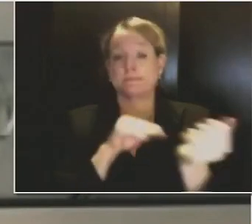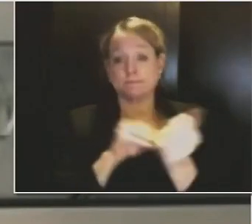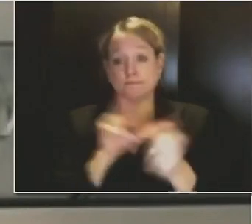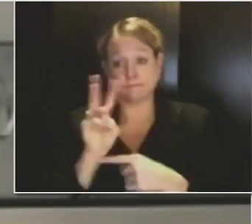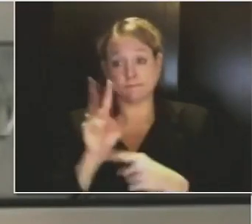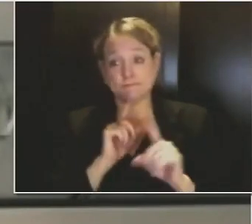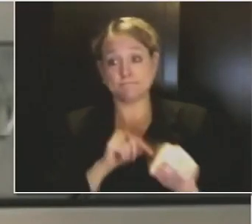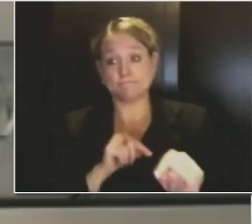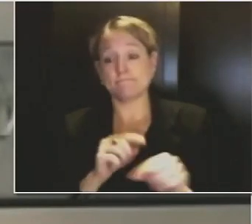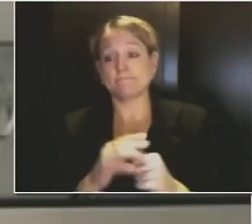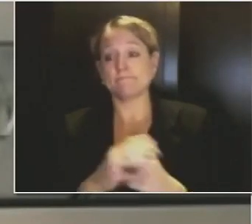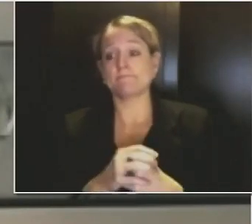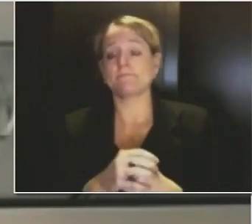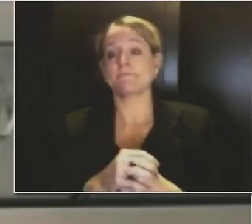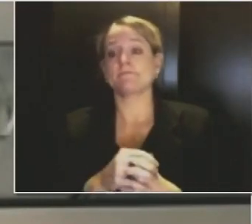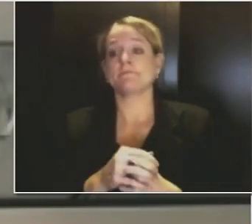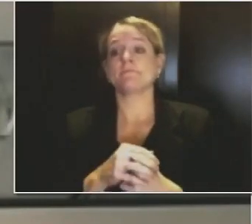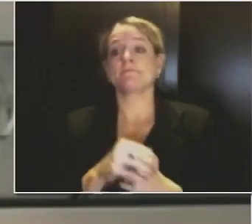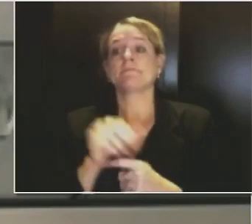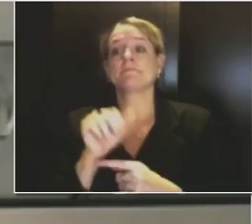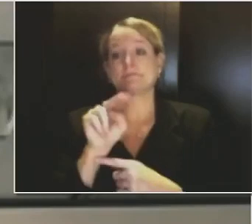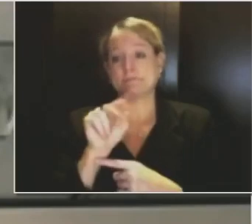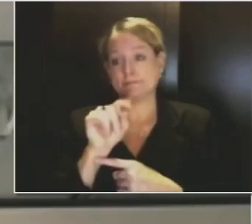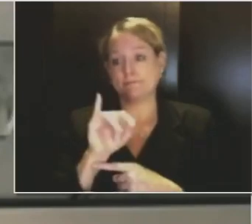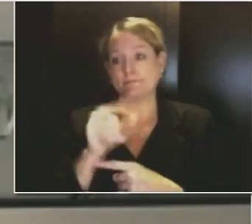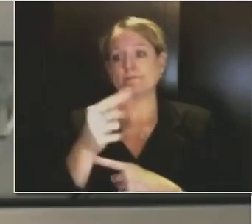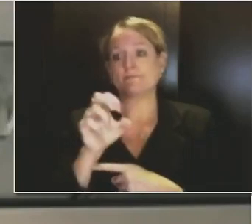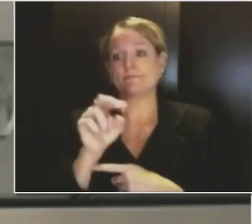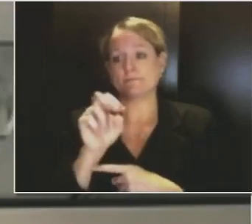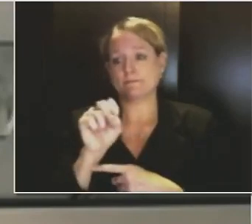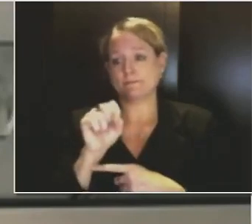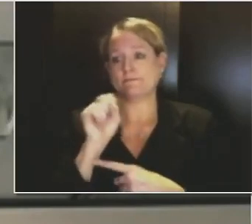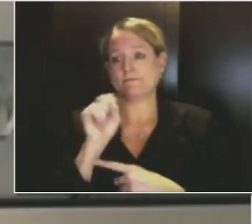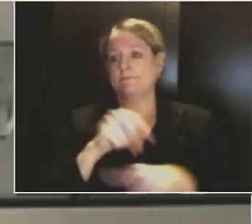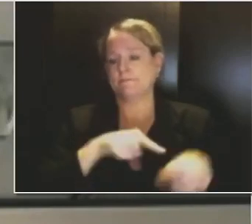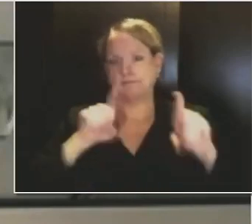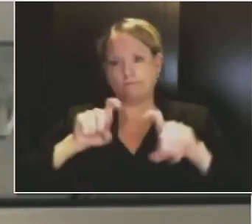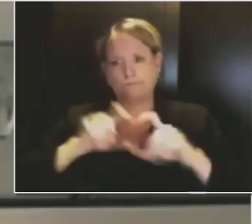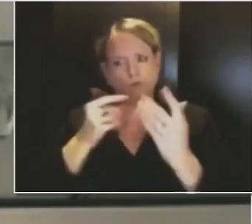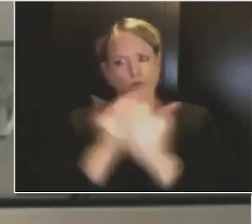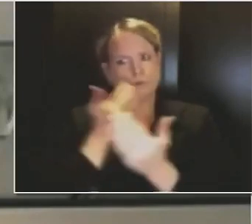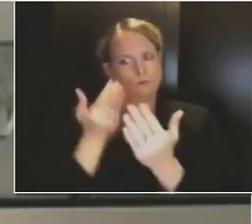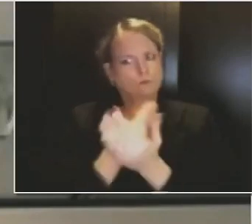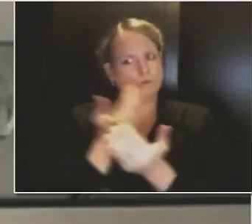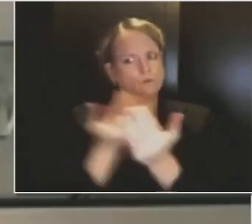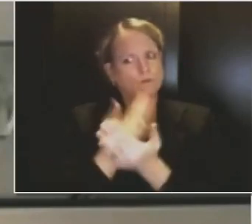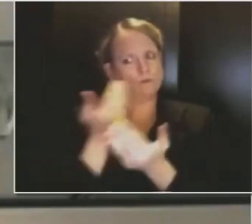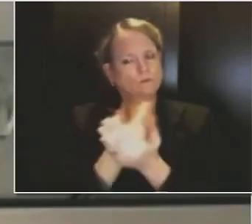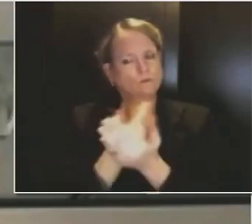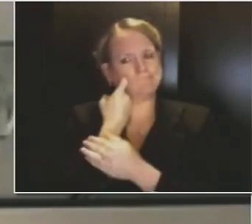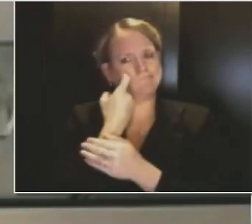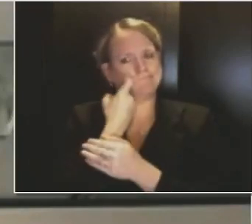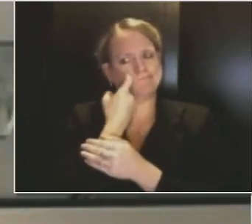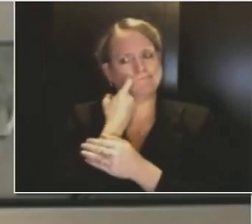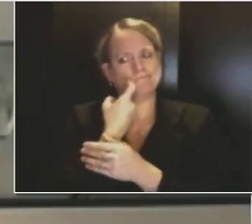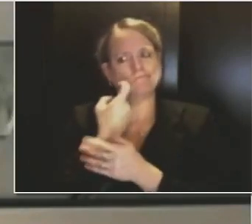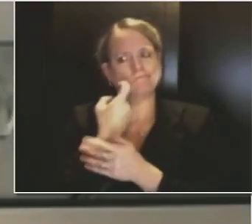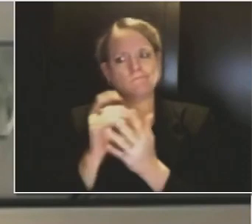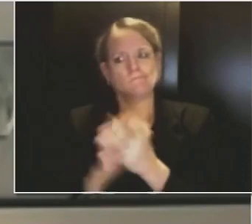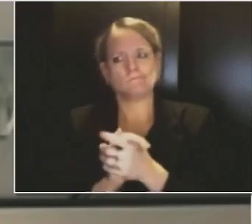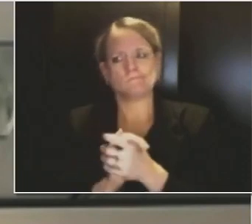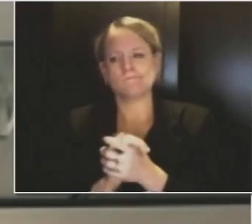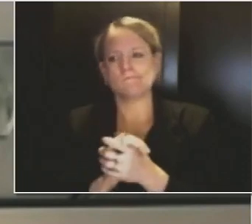are not great in terms of sensitivity when it comes to asymptomatic individuals. So they can be